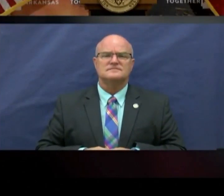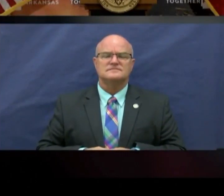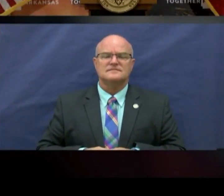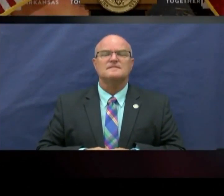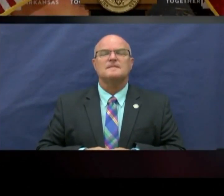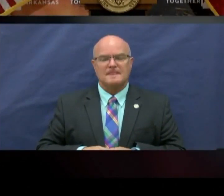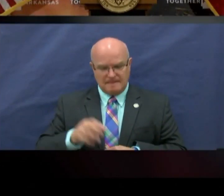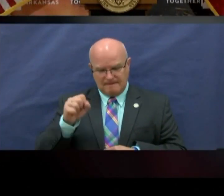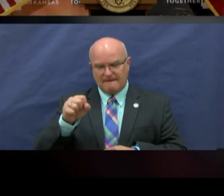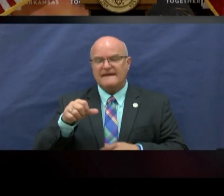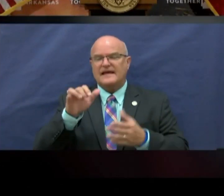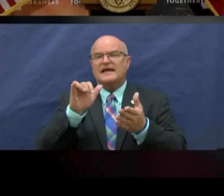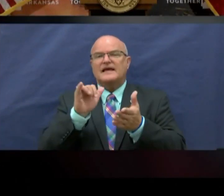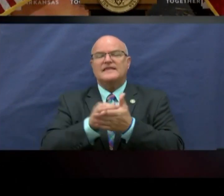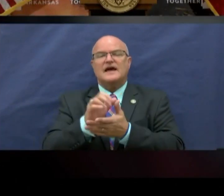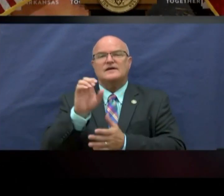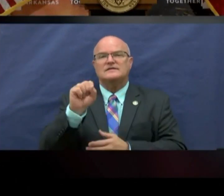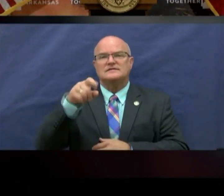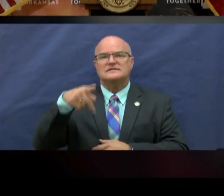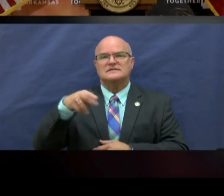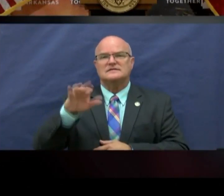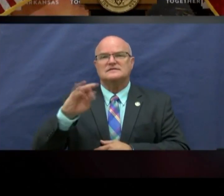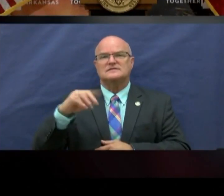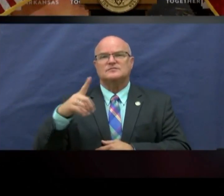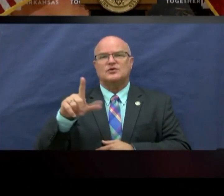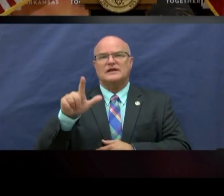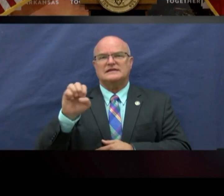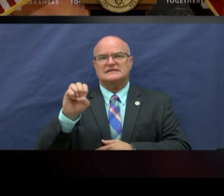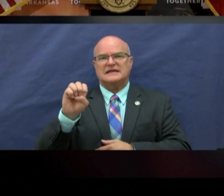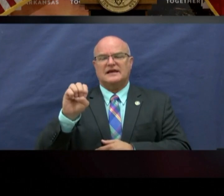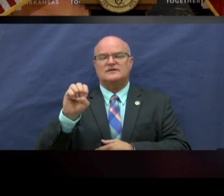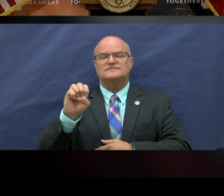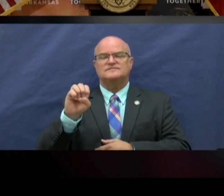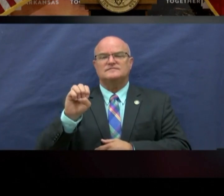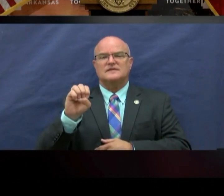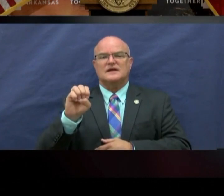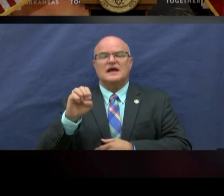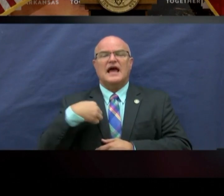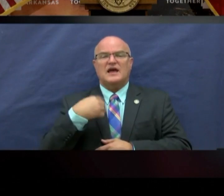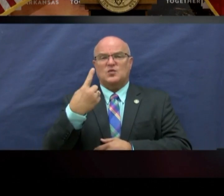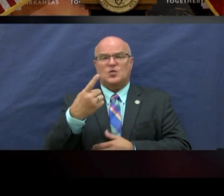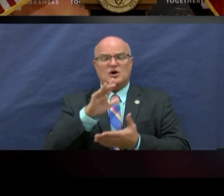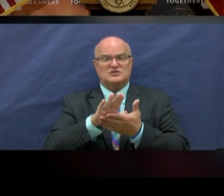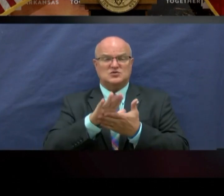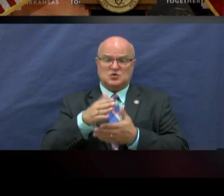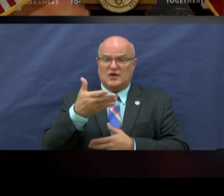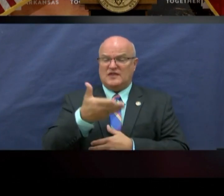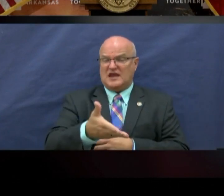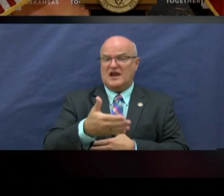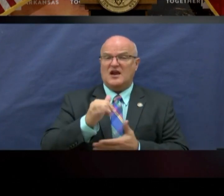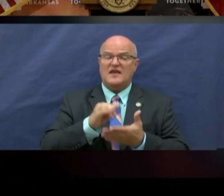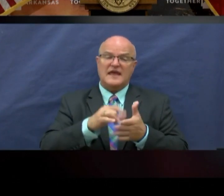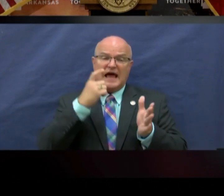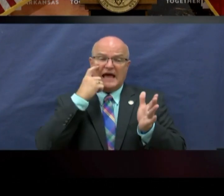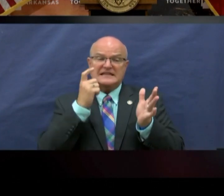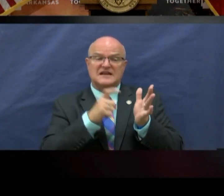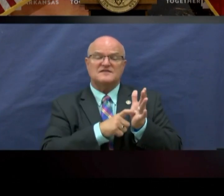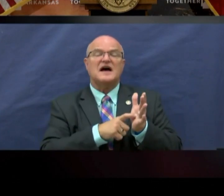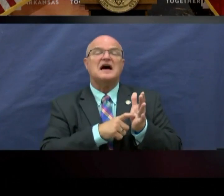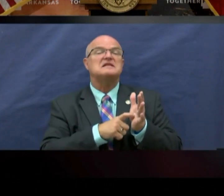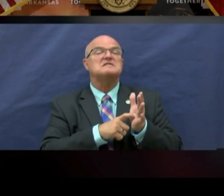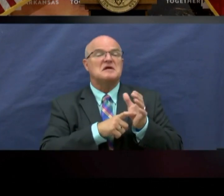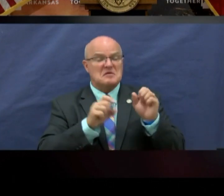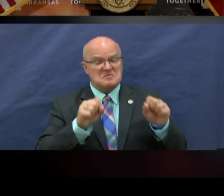Yes, that was Springdale School District. They had one school there that had been identified as a